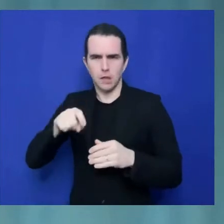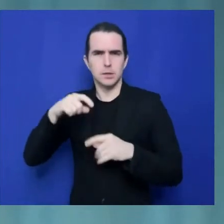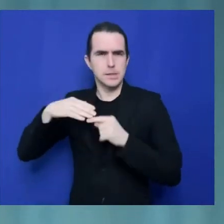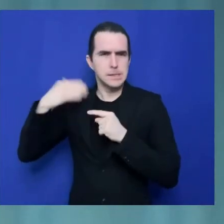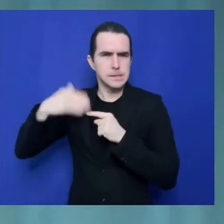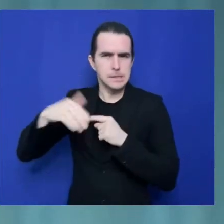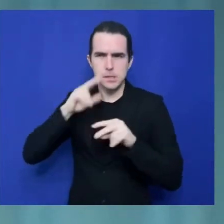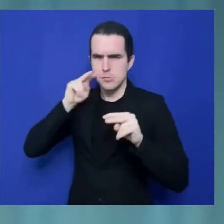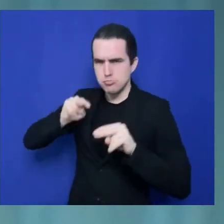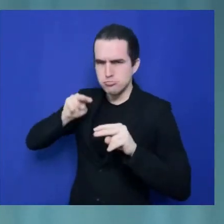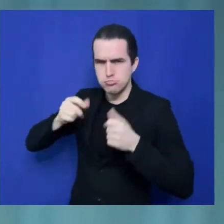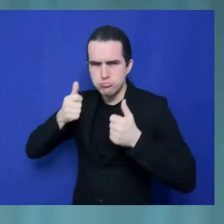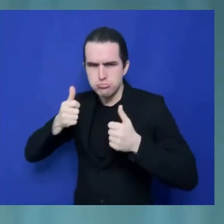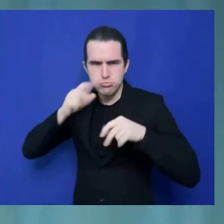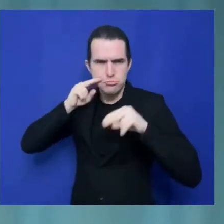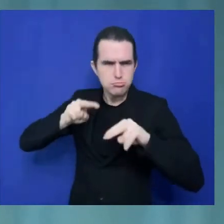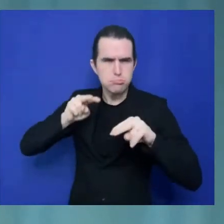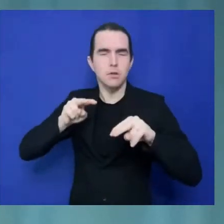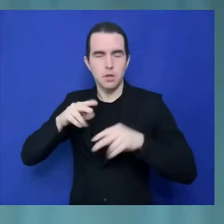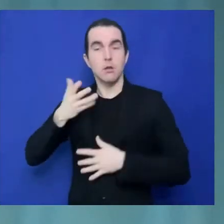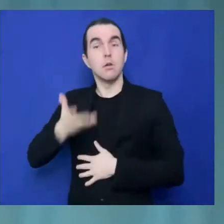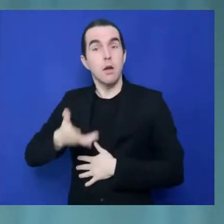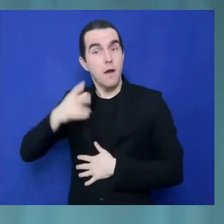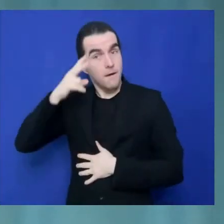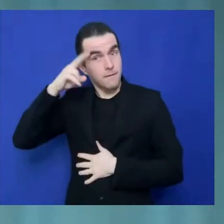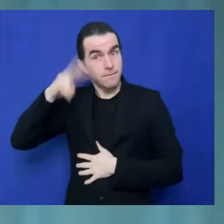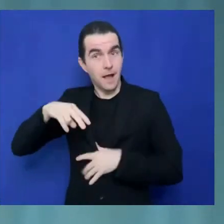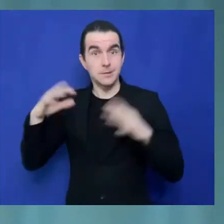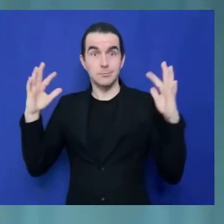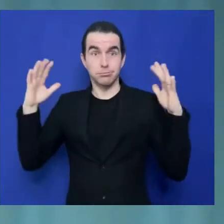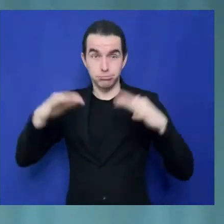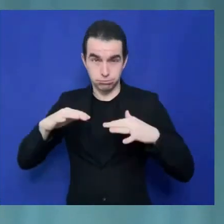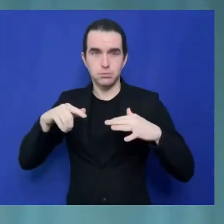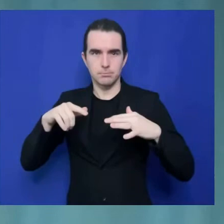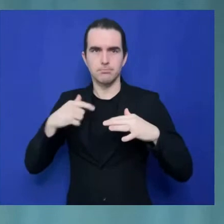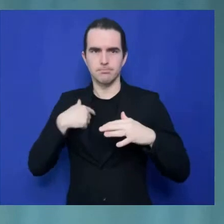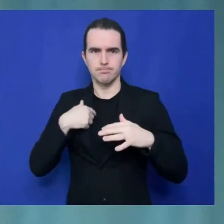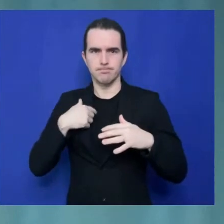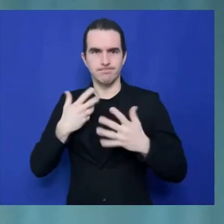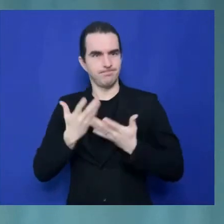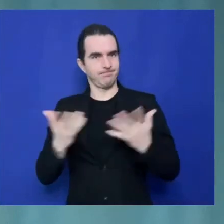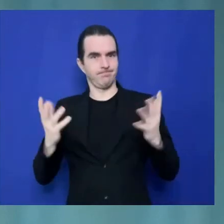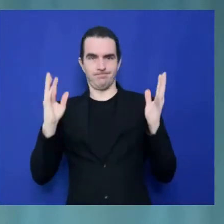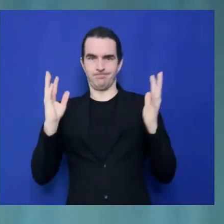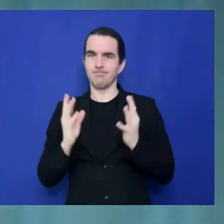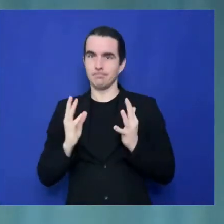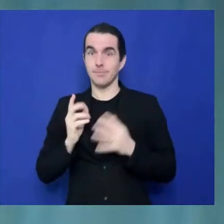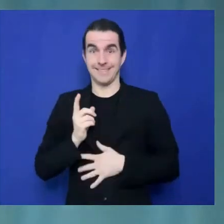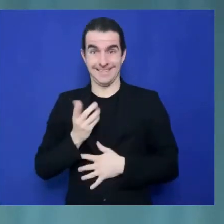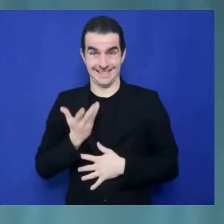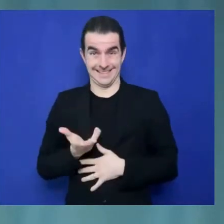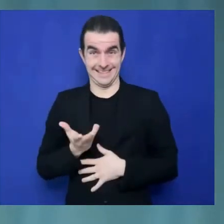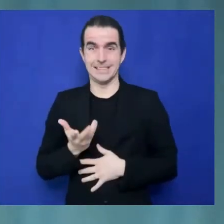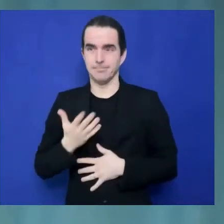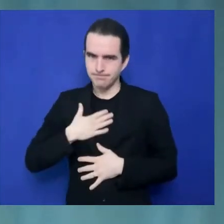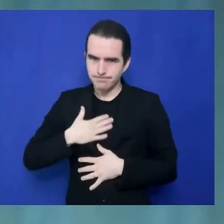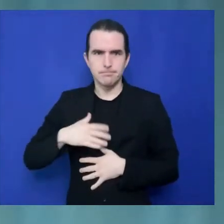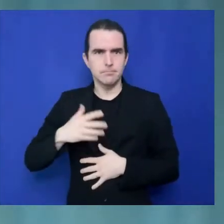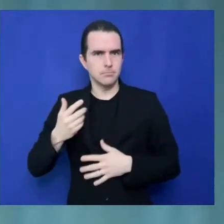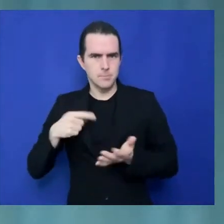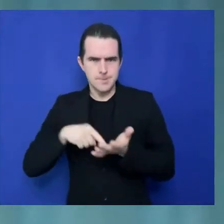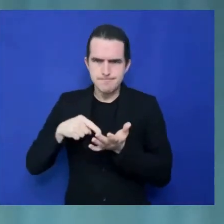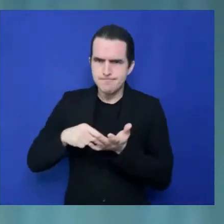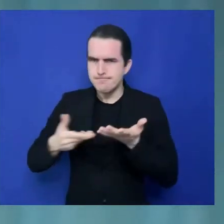upgraded for accessibility, and we are working on new installations, including improved ramps, railings, and lighting and alarm